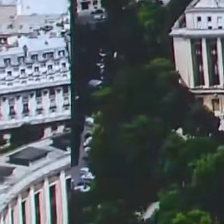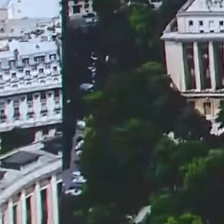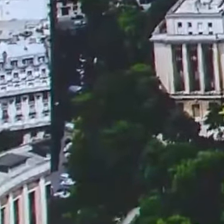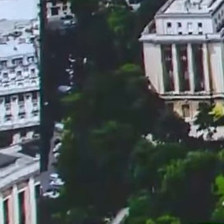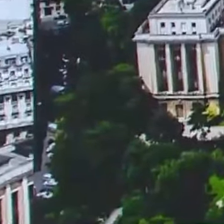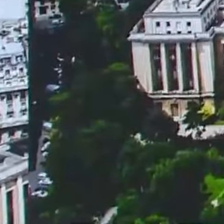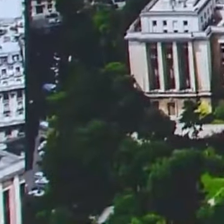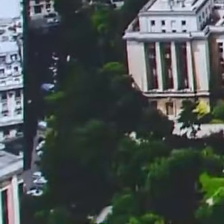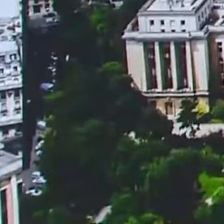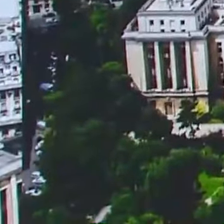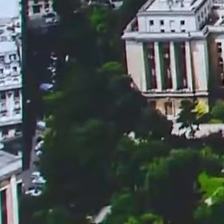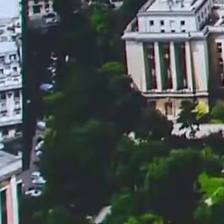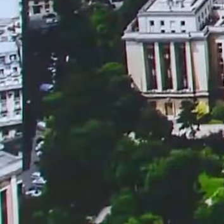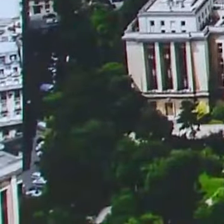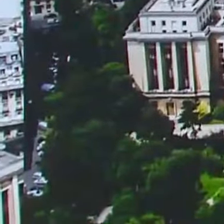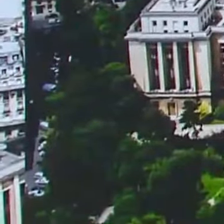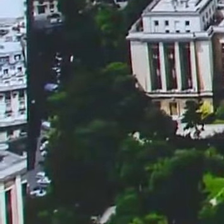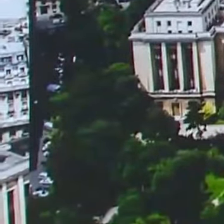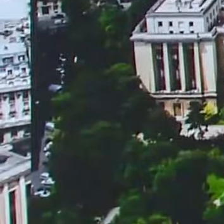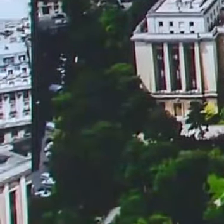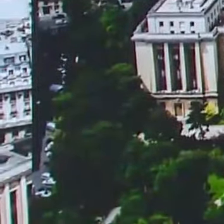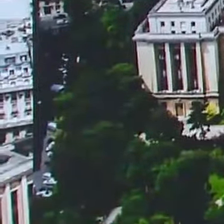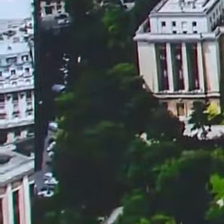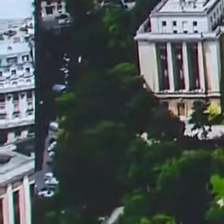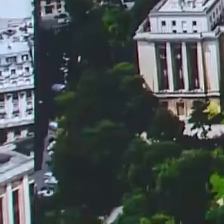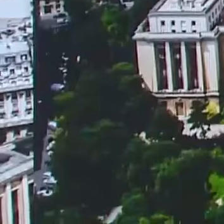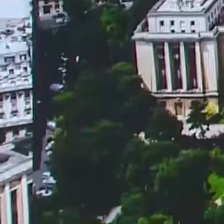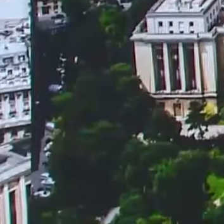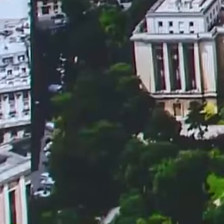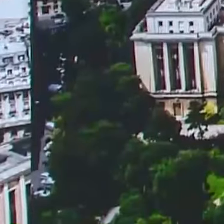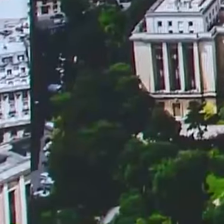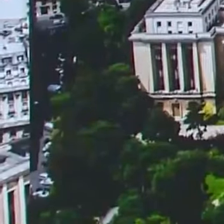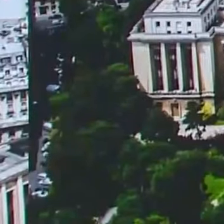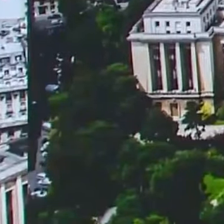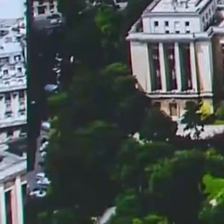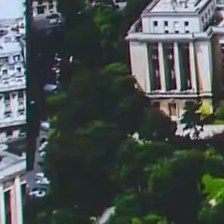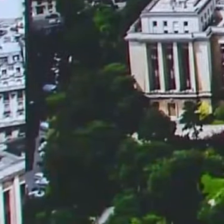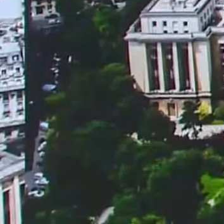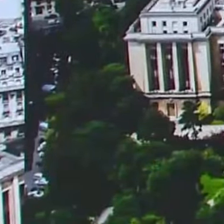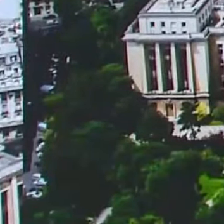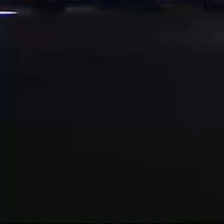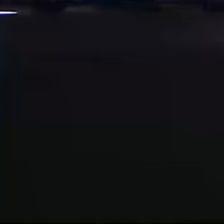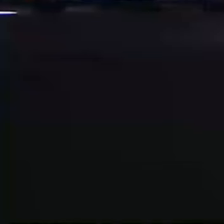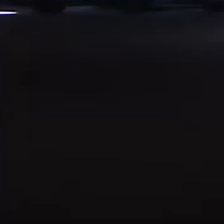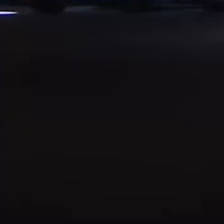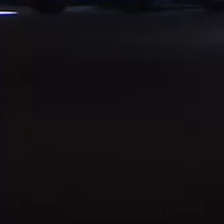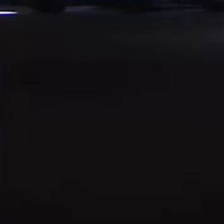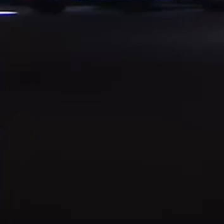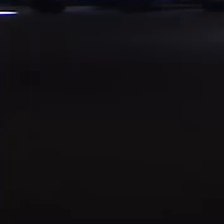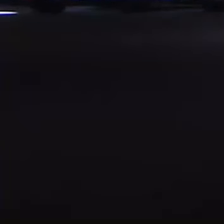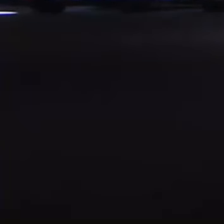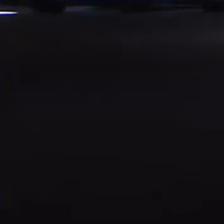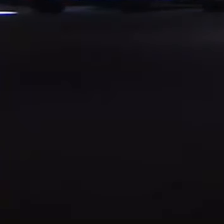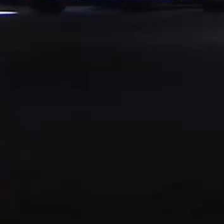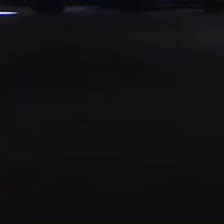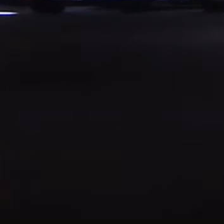available to you and are reproduced in full in the notice of meeting brochure.